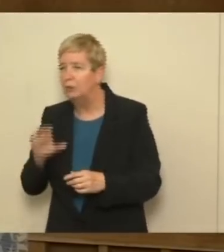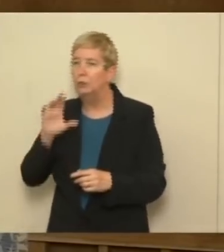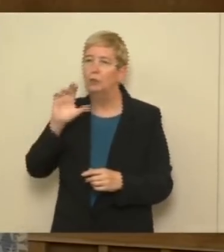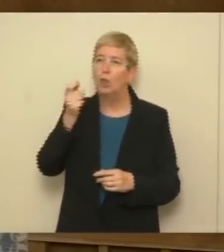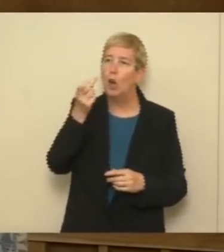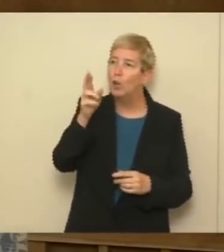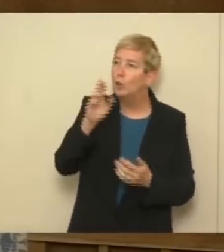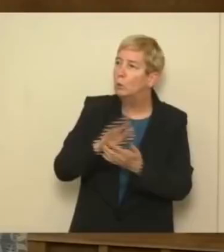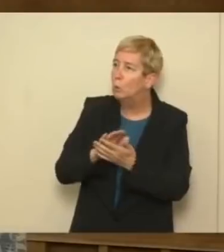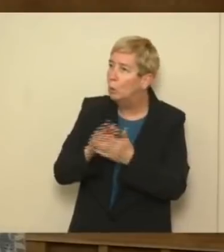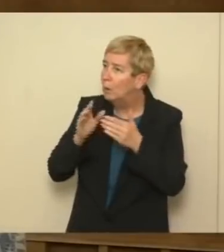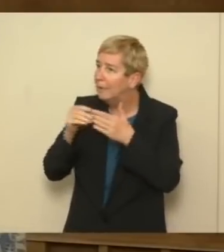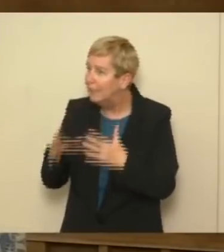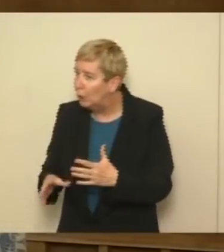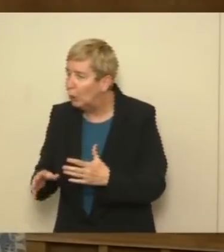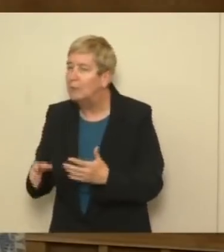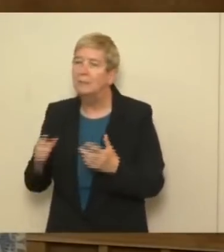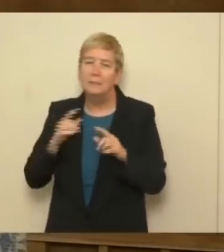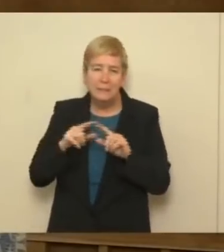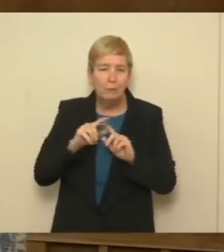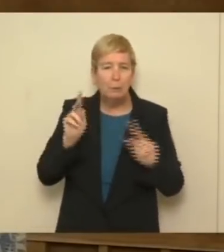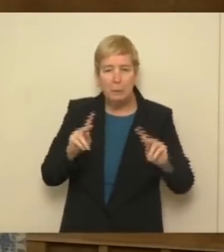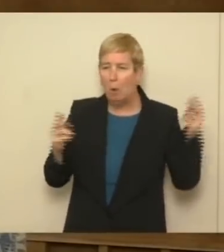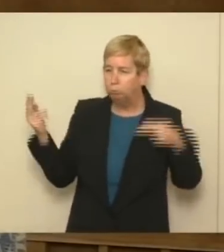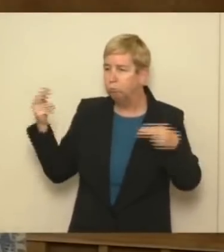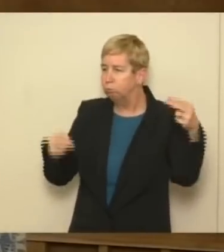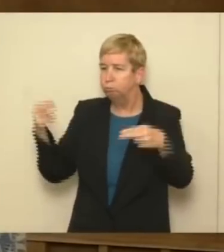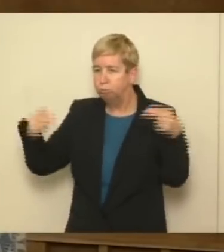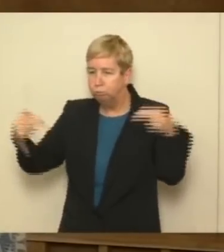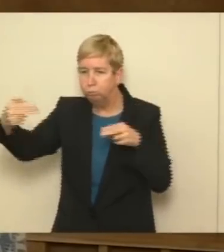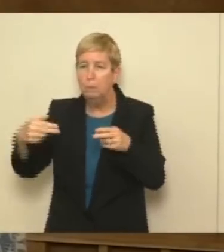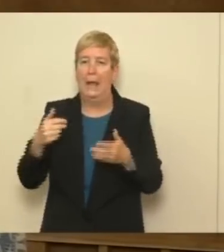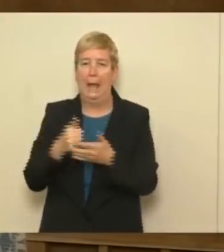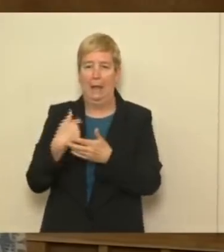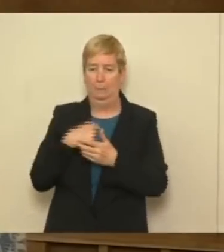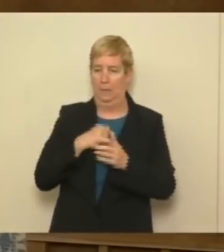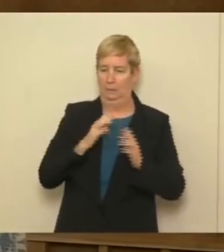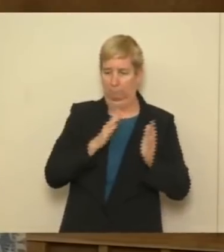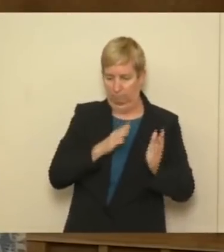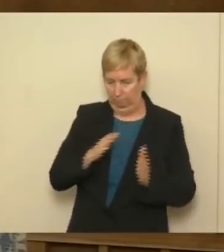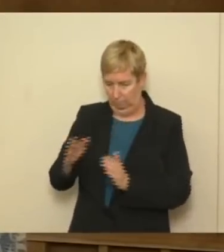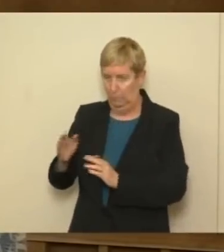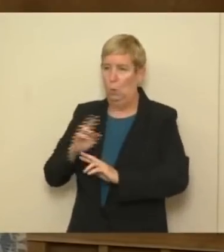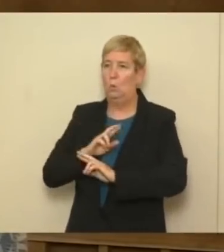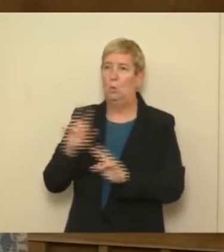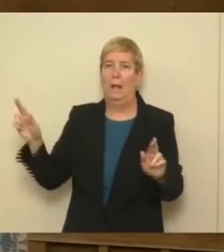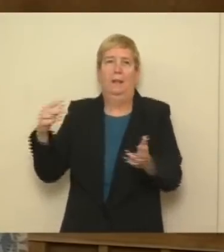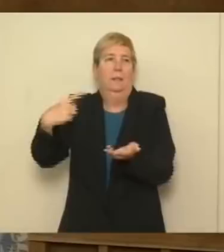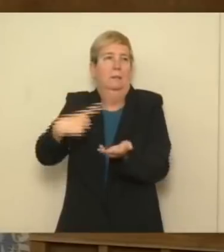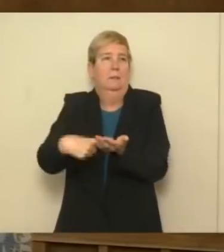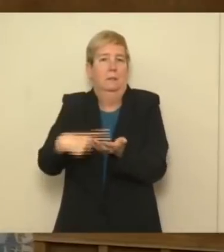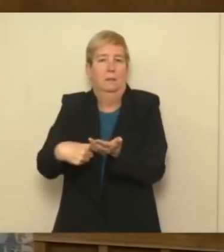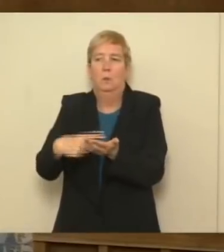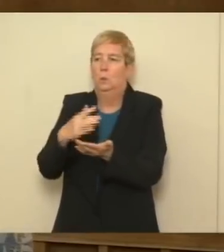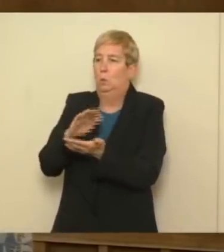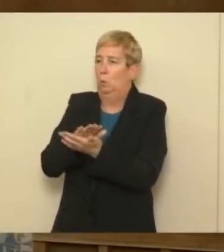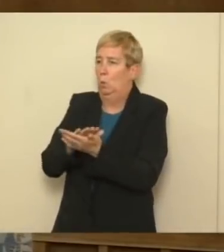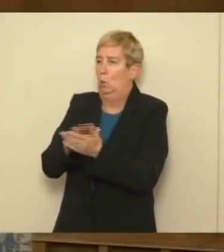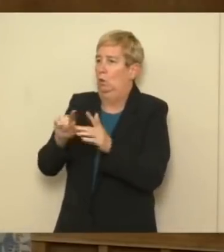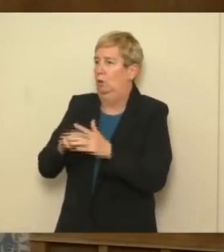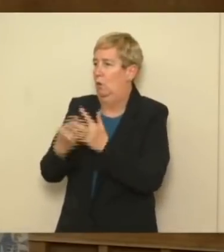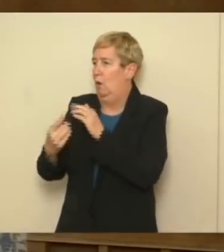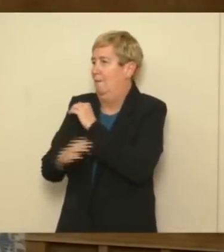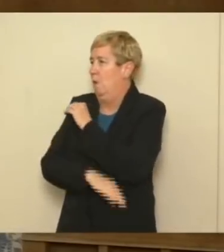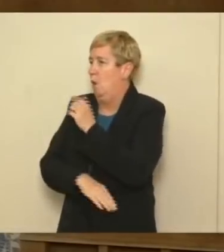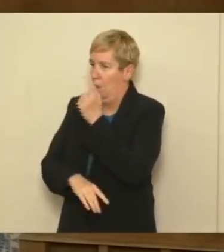and advocates and stakeholders who have been a part of this to help get us to the point where we're at in discussing school reentry. That